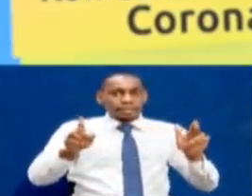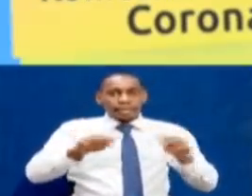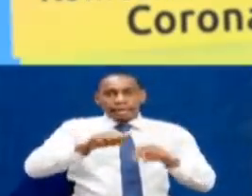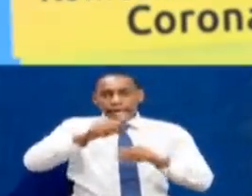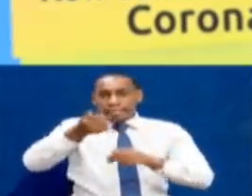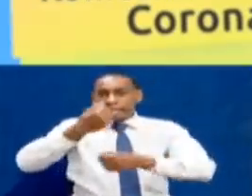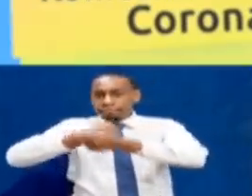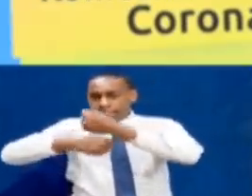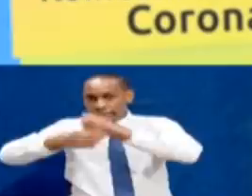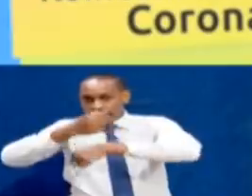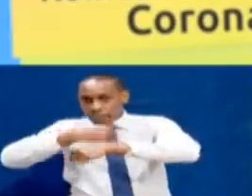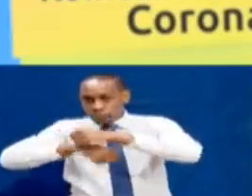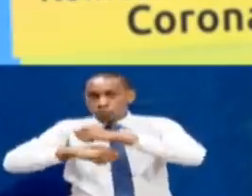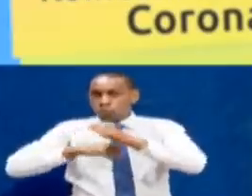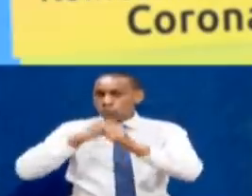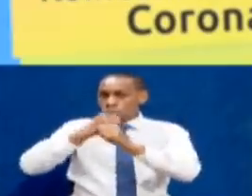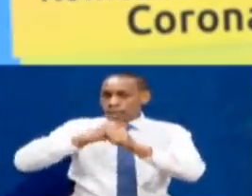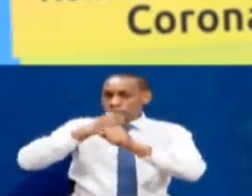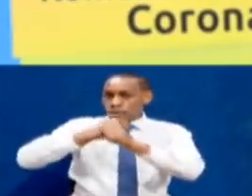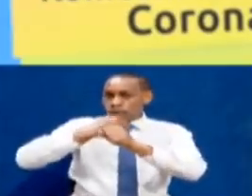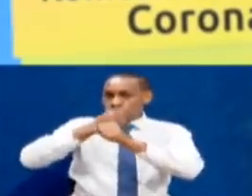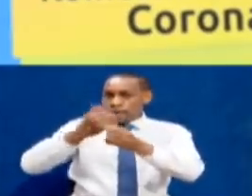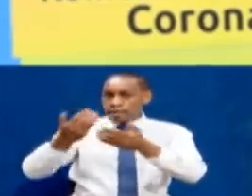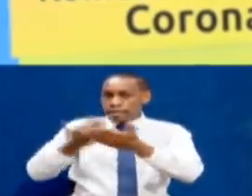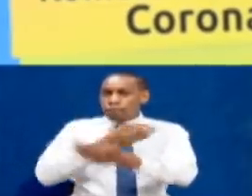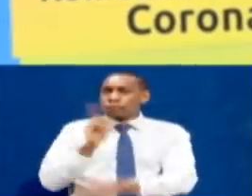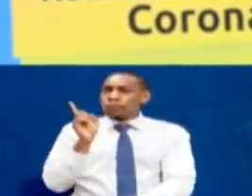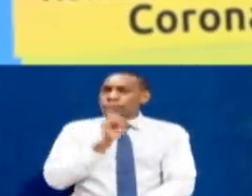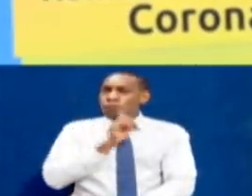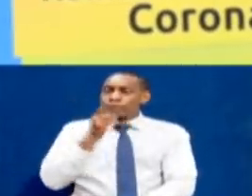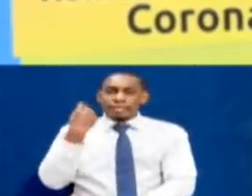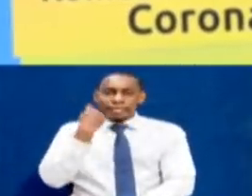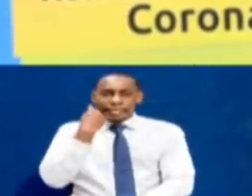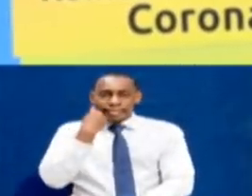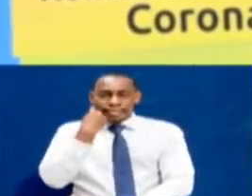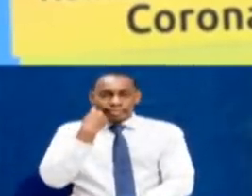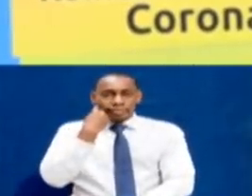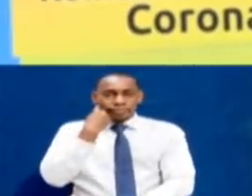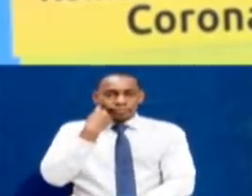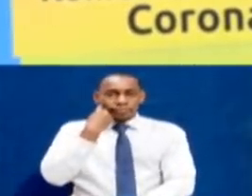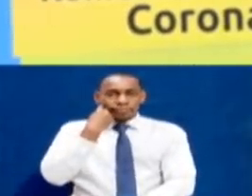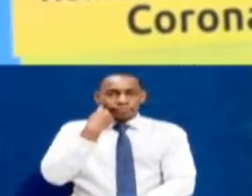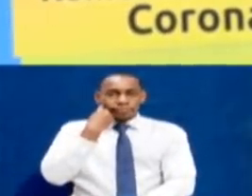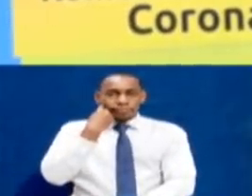another phase in this fight against this deadly disease.